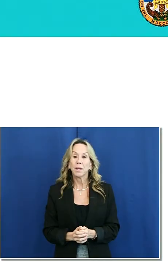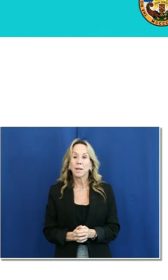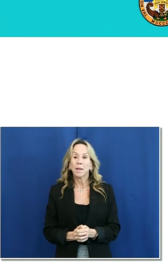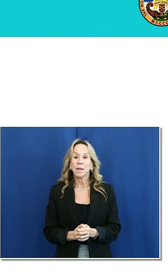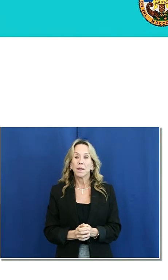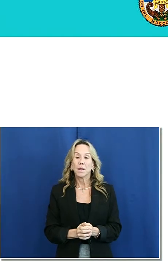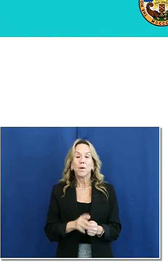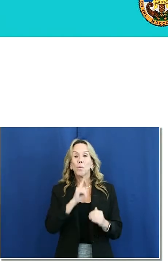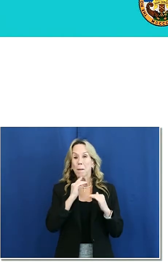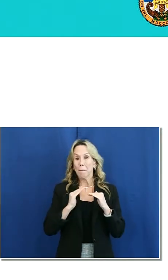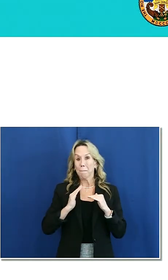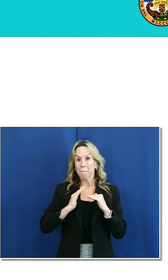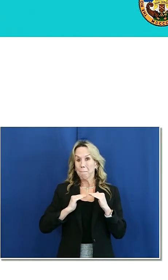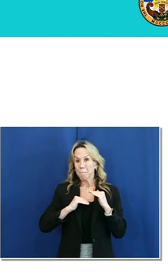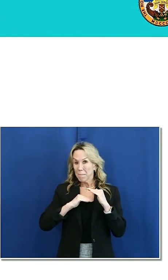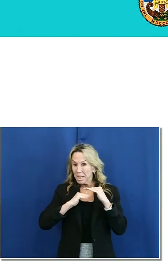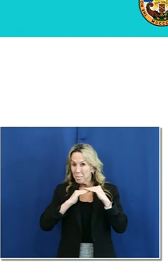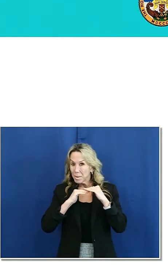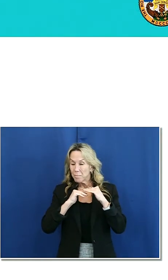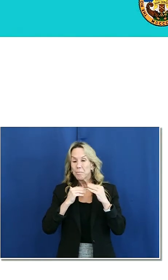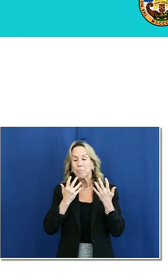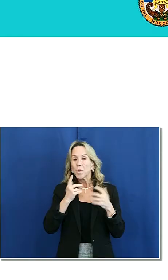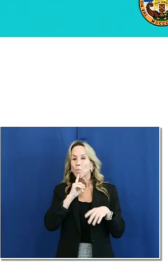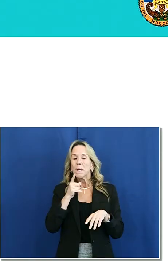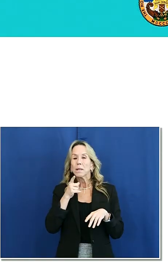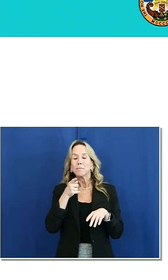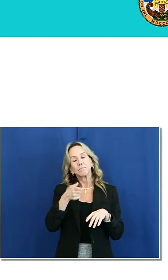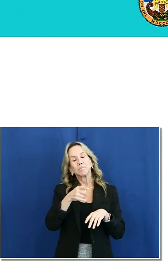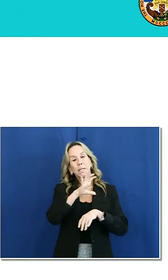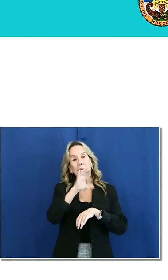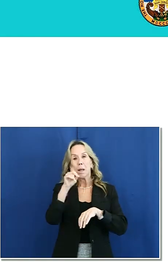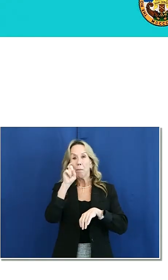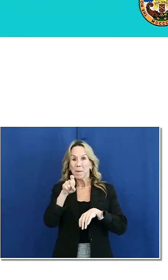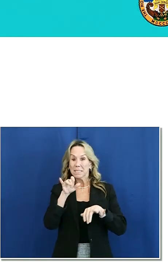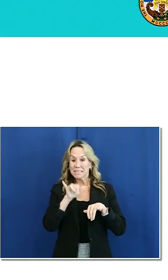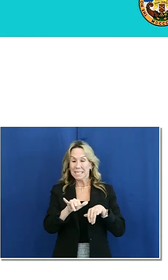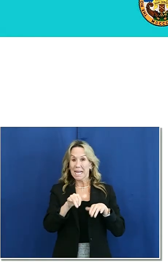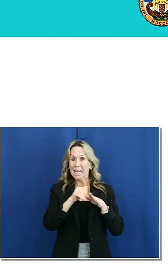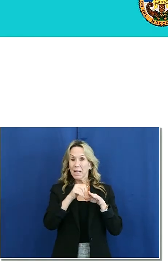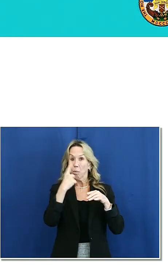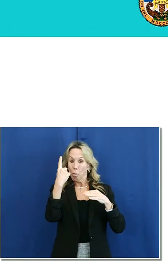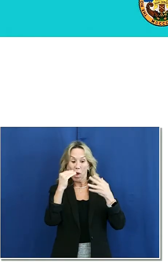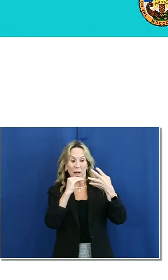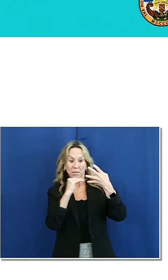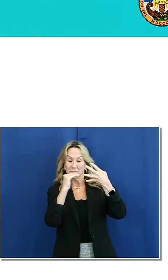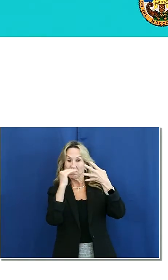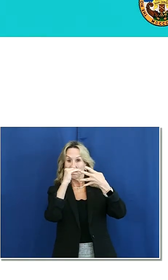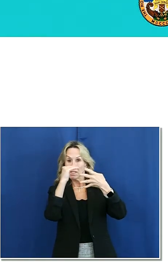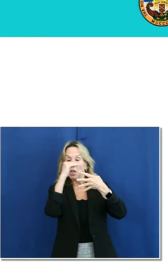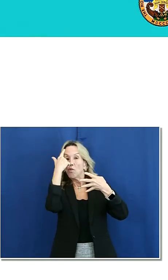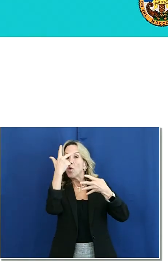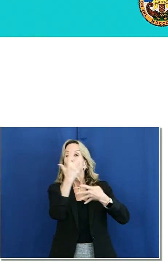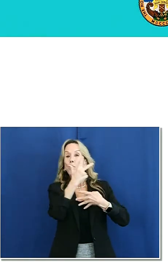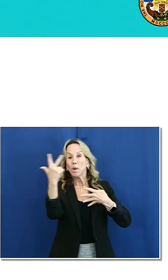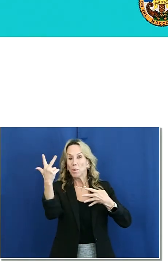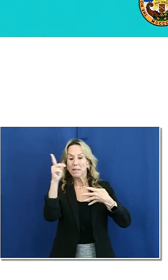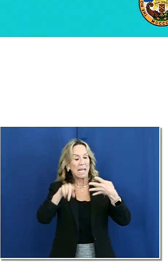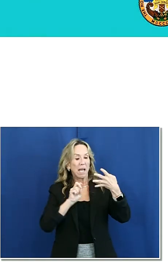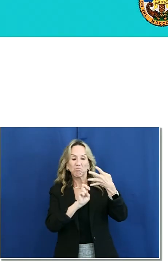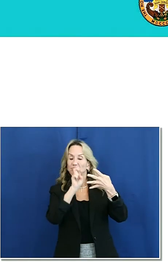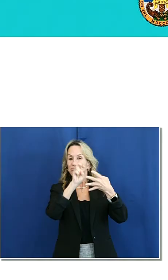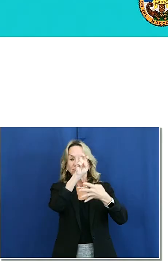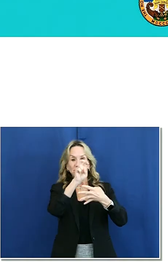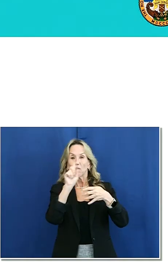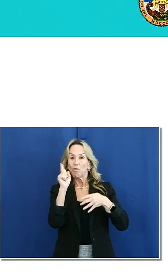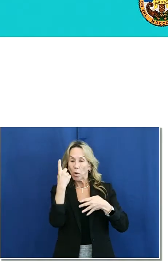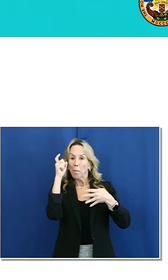At a minimum, counties must remain in a tier for at least 3 weeks before moving to another tier. The county must